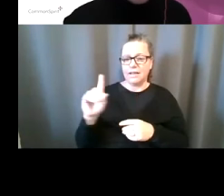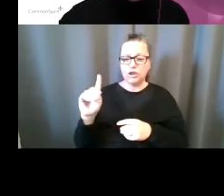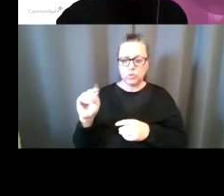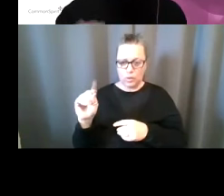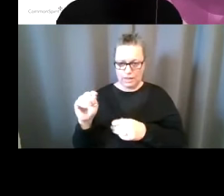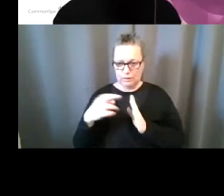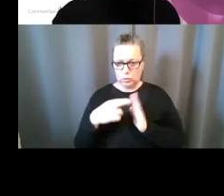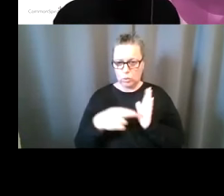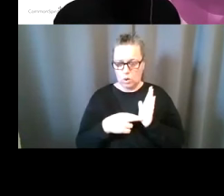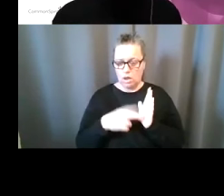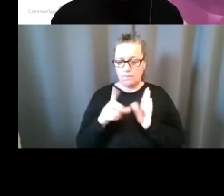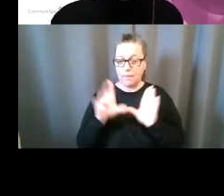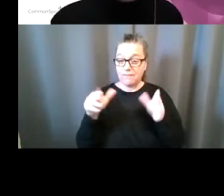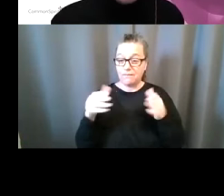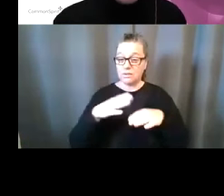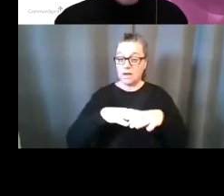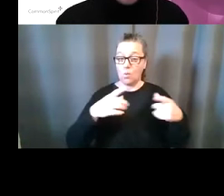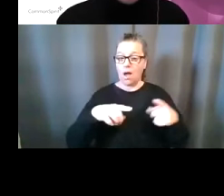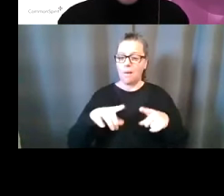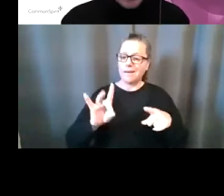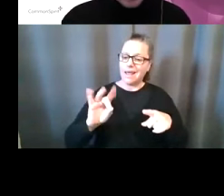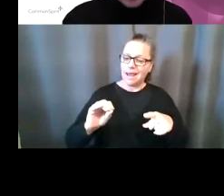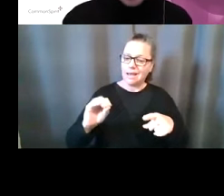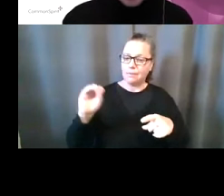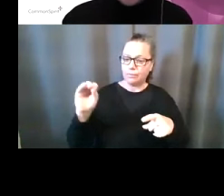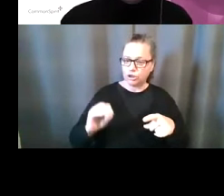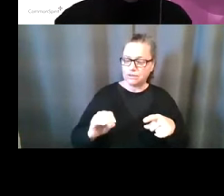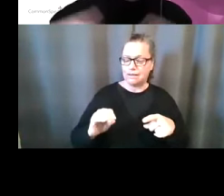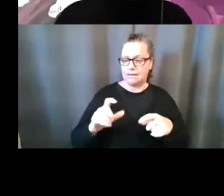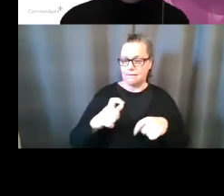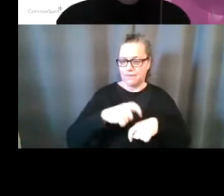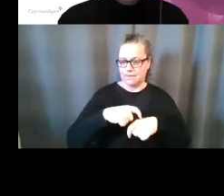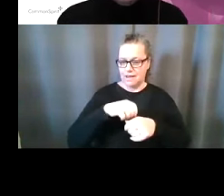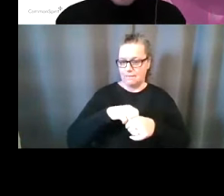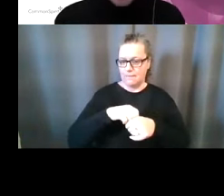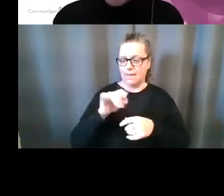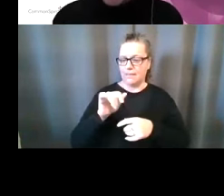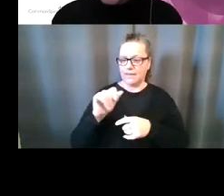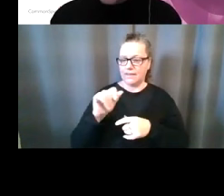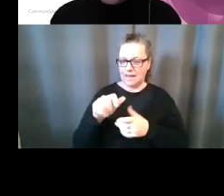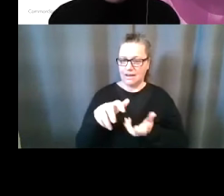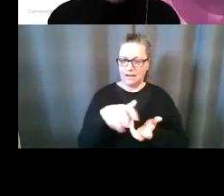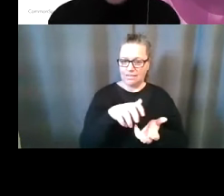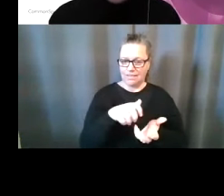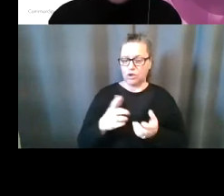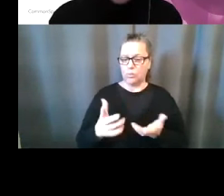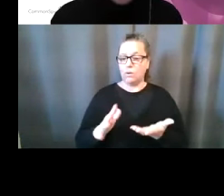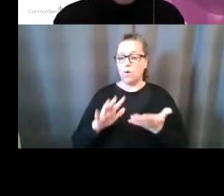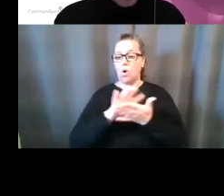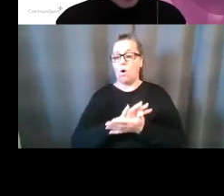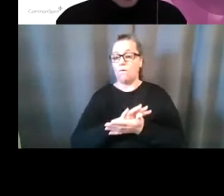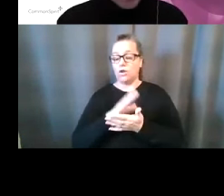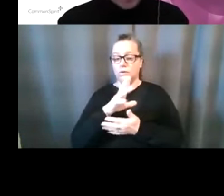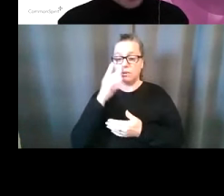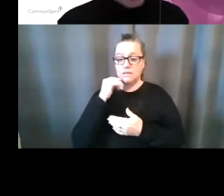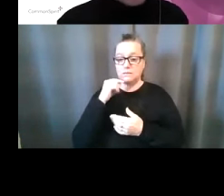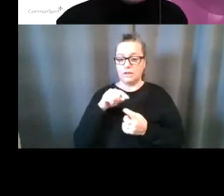earlier. By focusing on what happens 80% of the time in our data collection, we overlook the experiences of those that fall within the